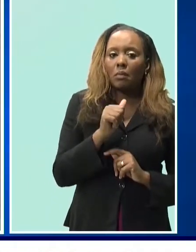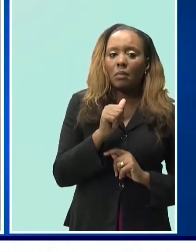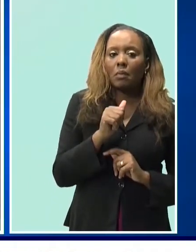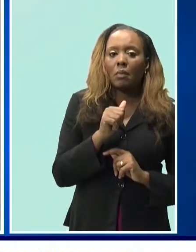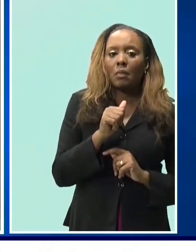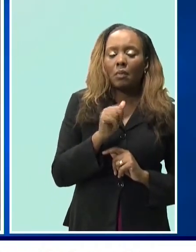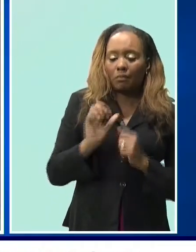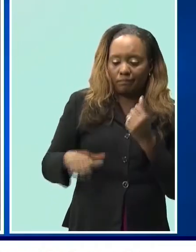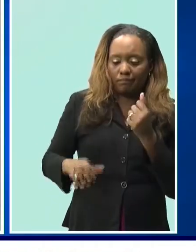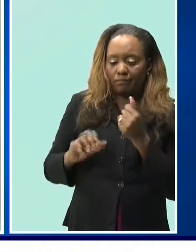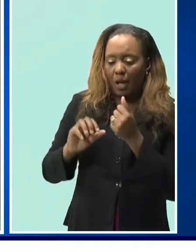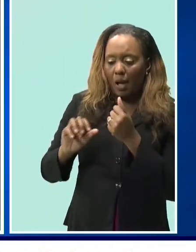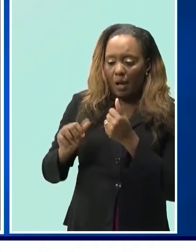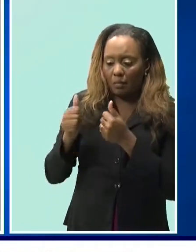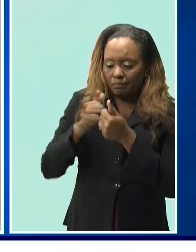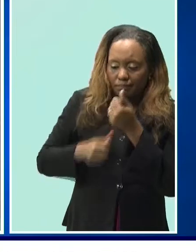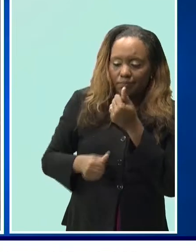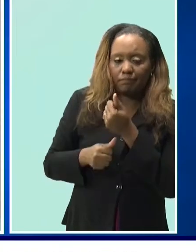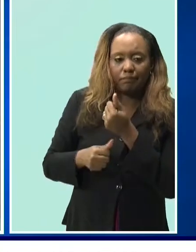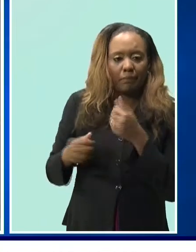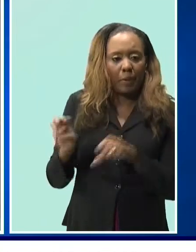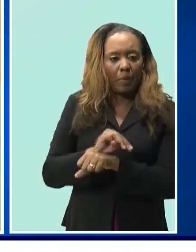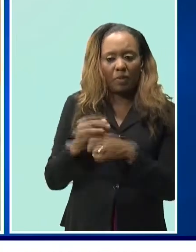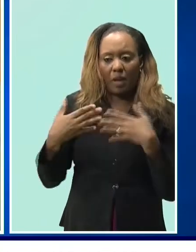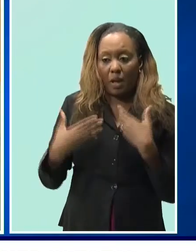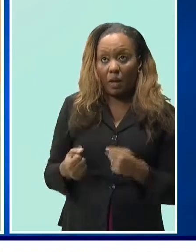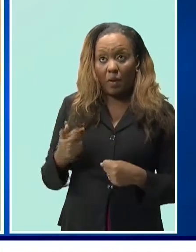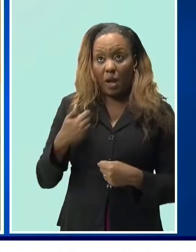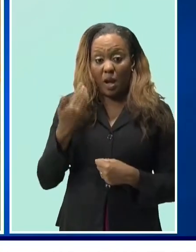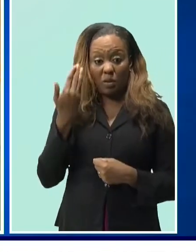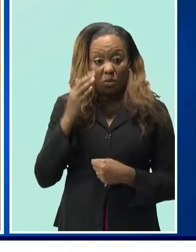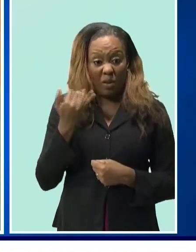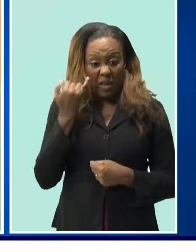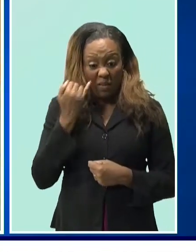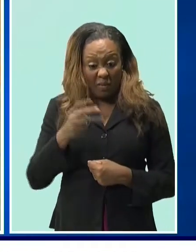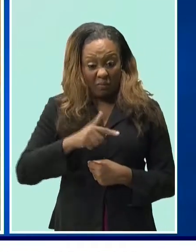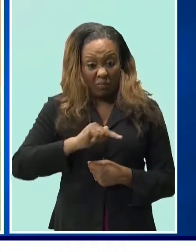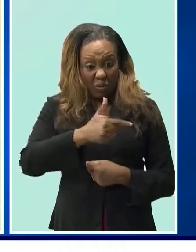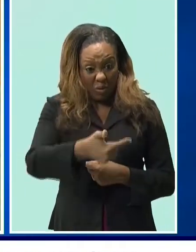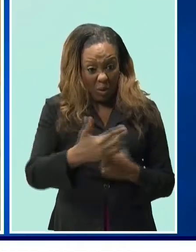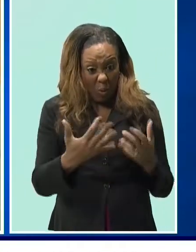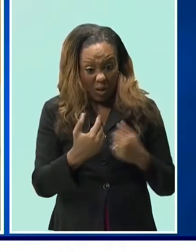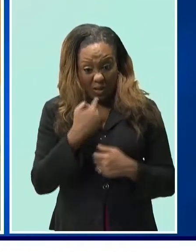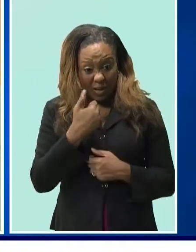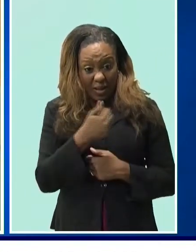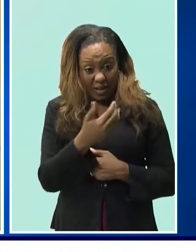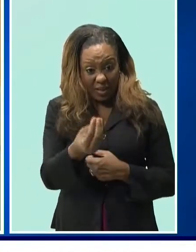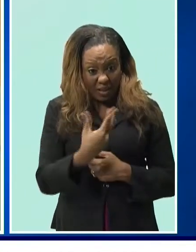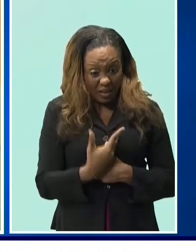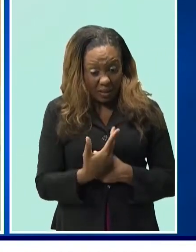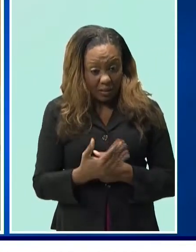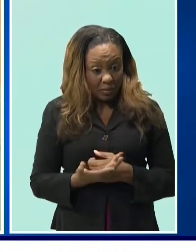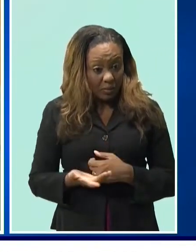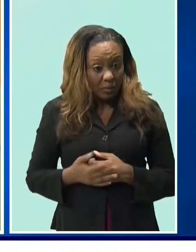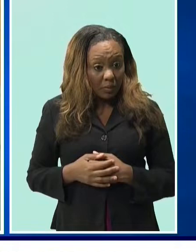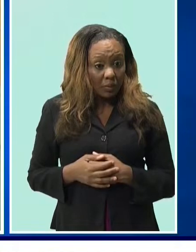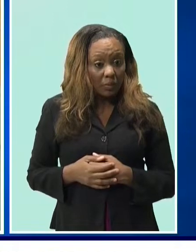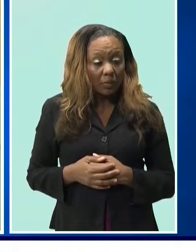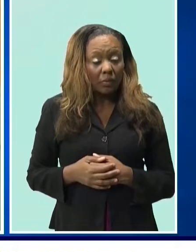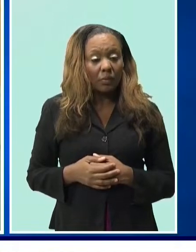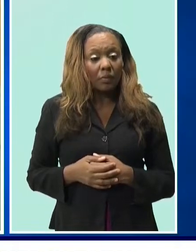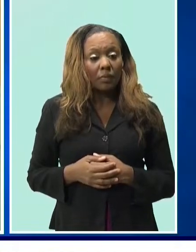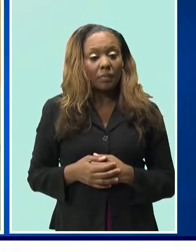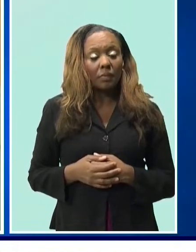the Ministry of Health. I don't know if Mr. Carter wants to make any mention of some of the work that's being done with people's empowerment and elder affairs.